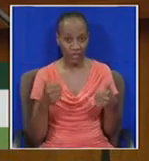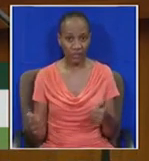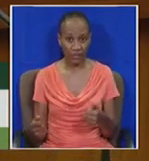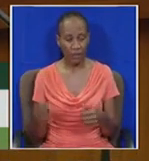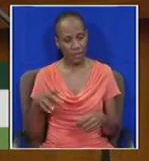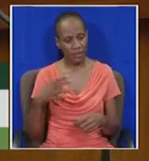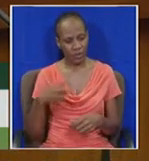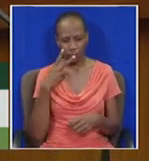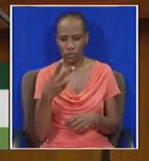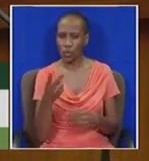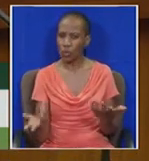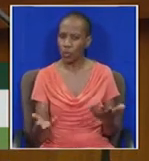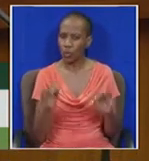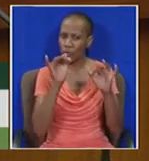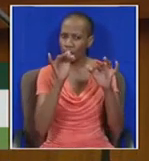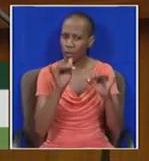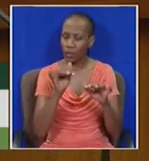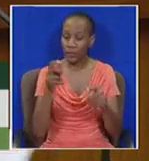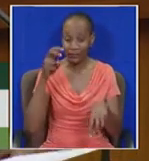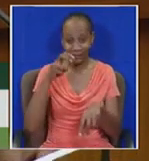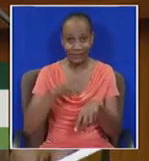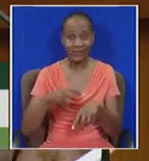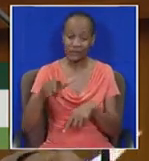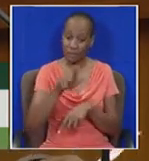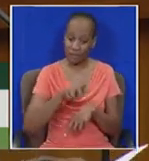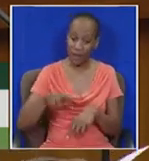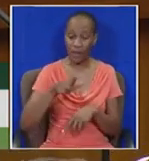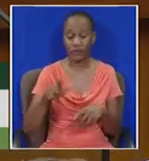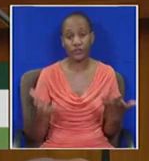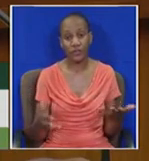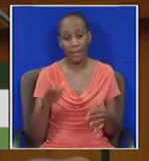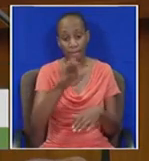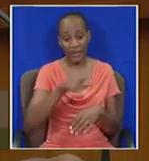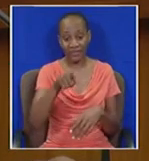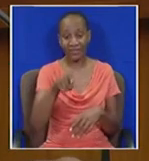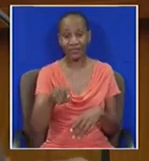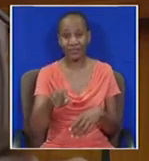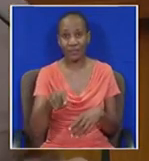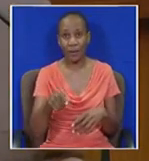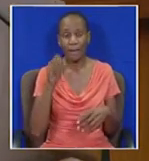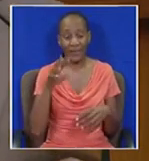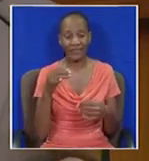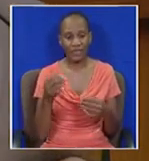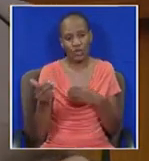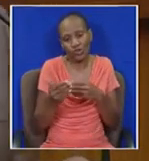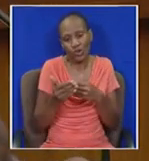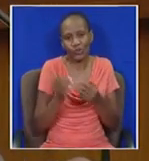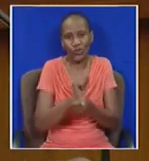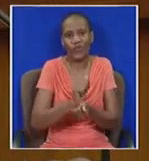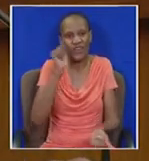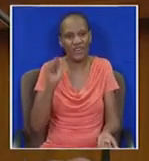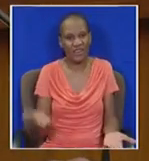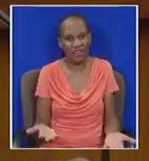beggars of the Transvaal should receive farms in the territory which was now about to be freed from the